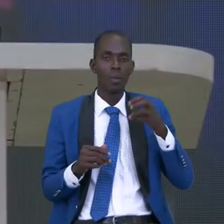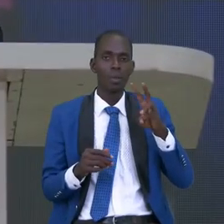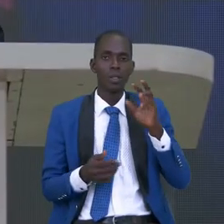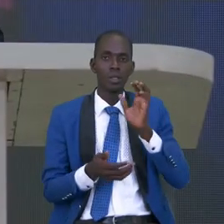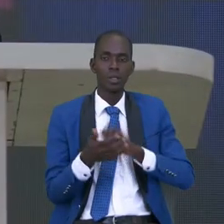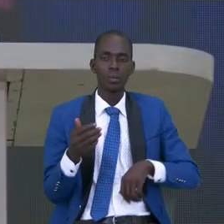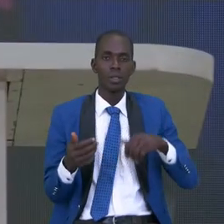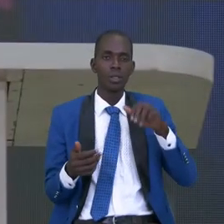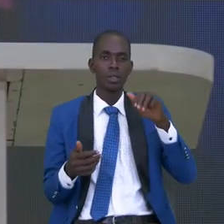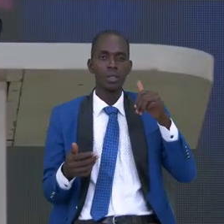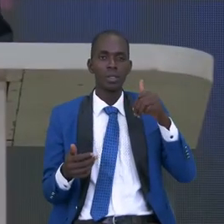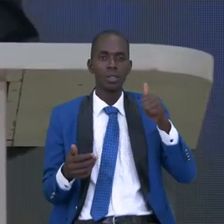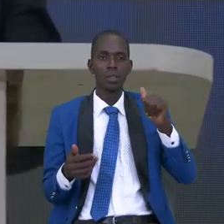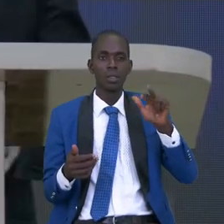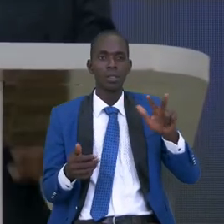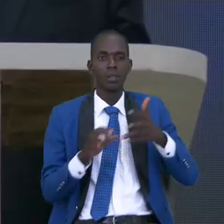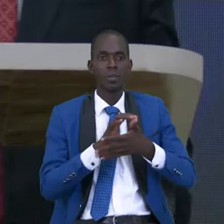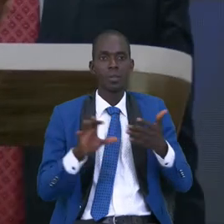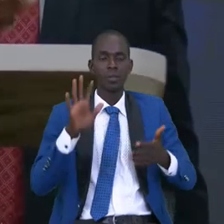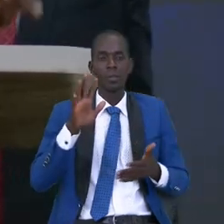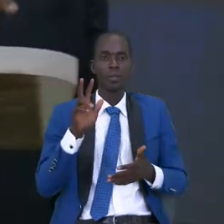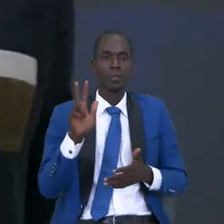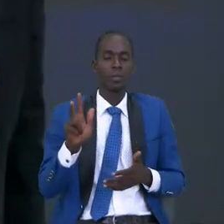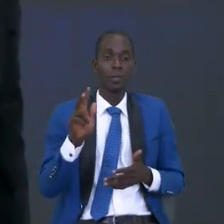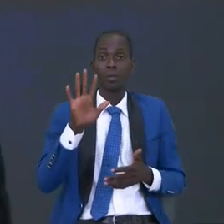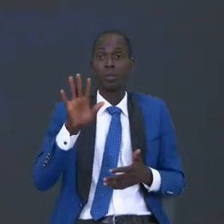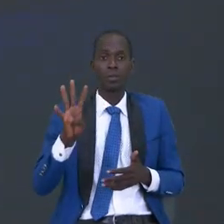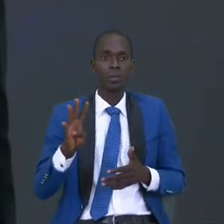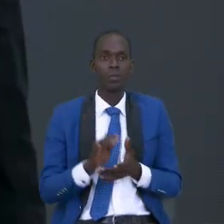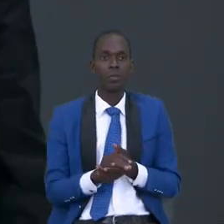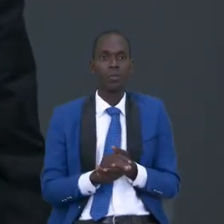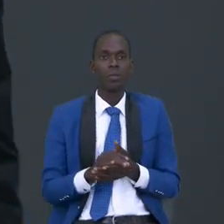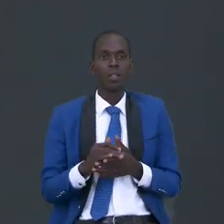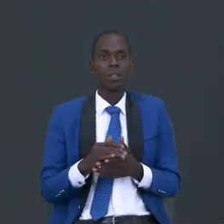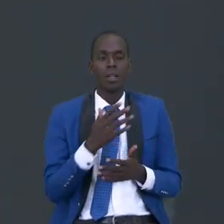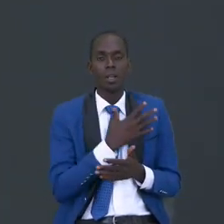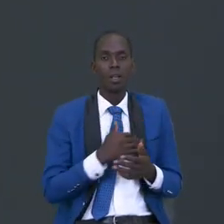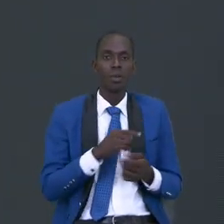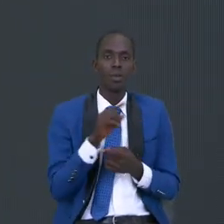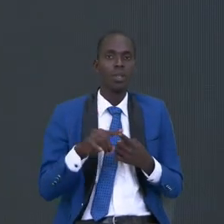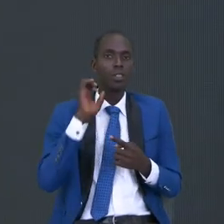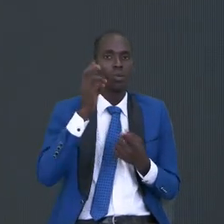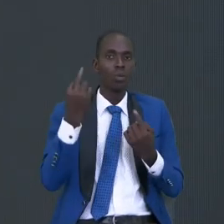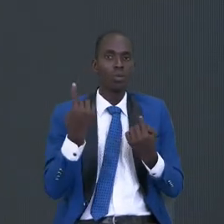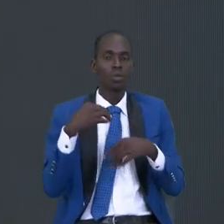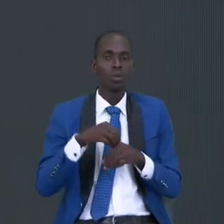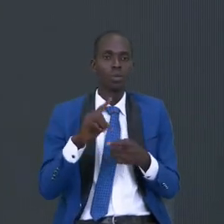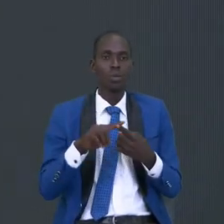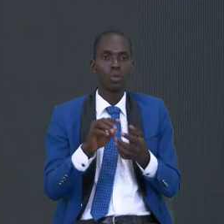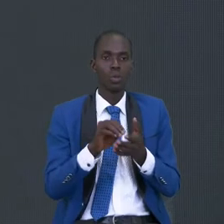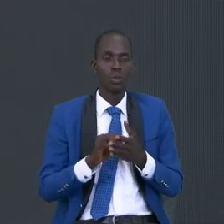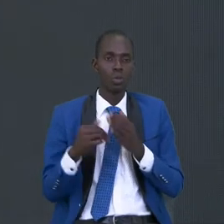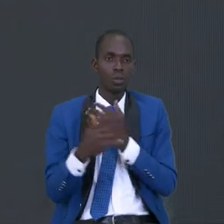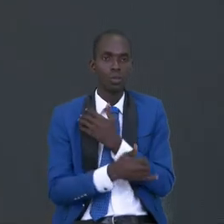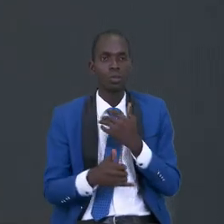from verse 54. And when he was come into his own country, he